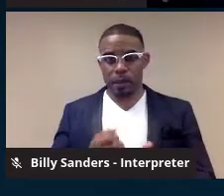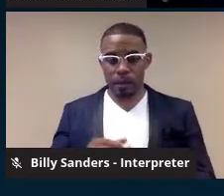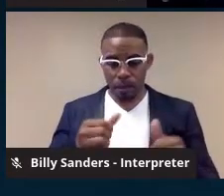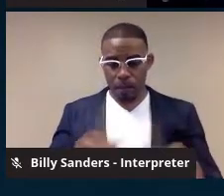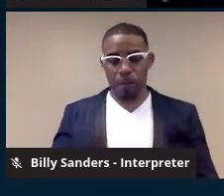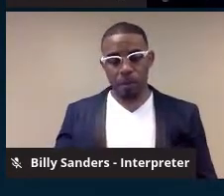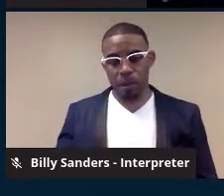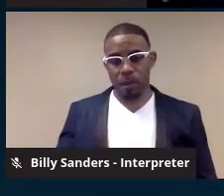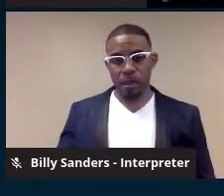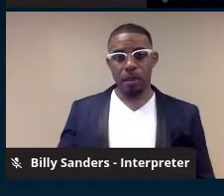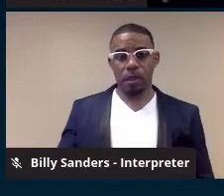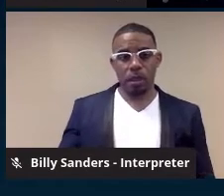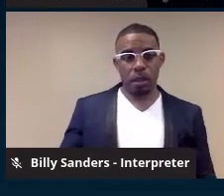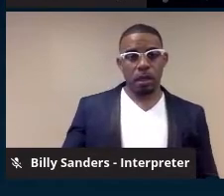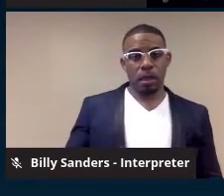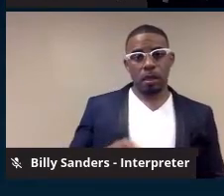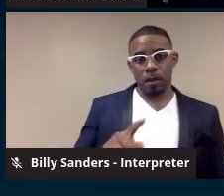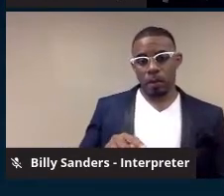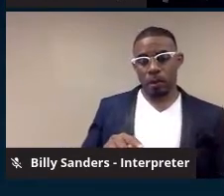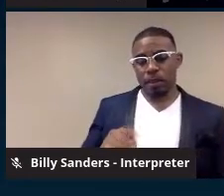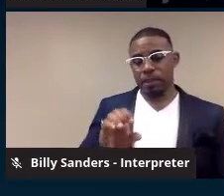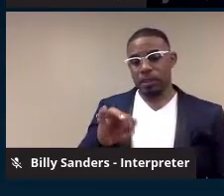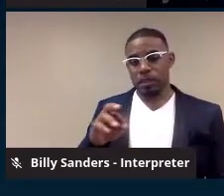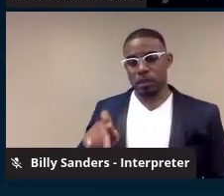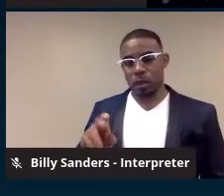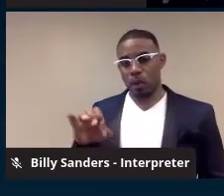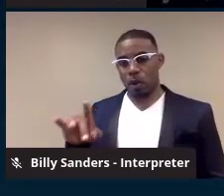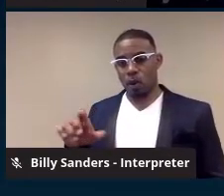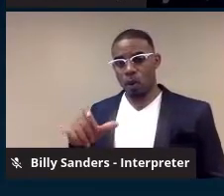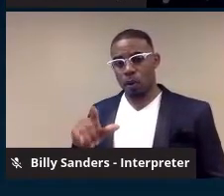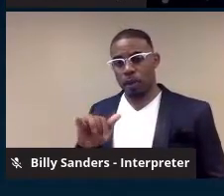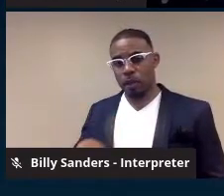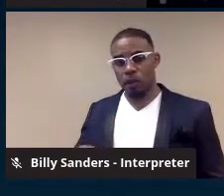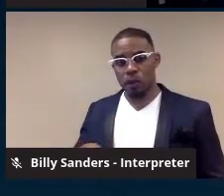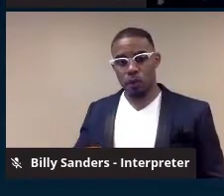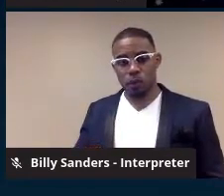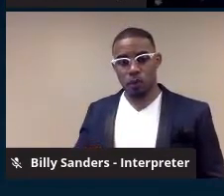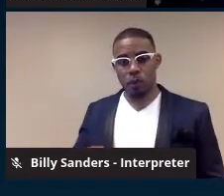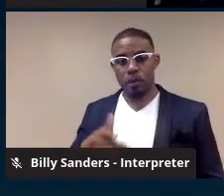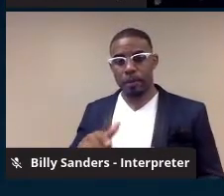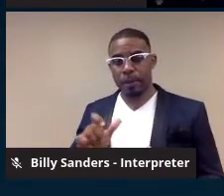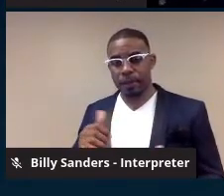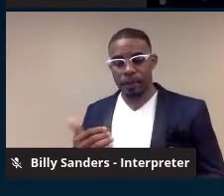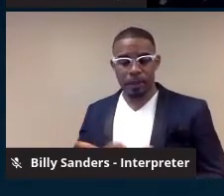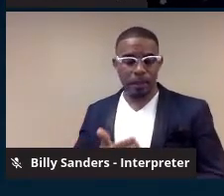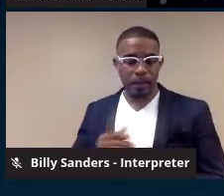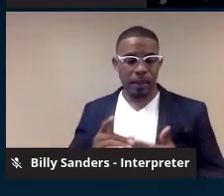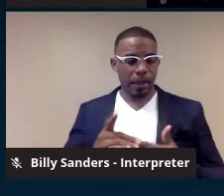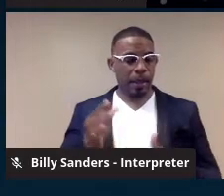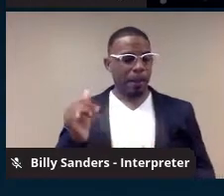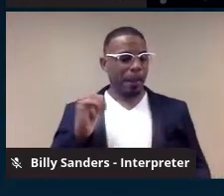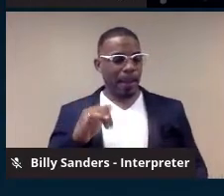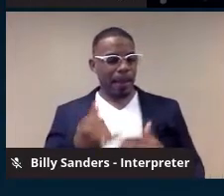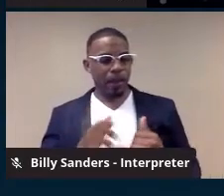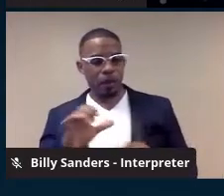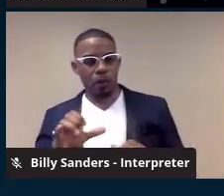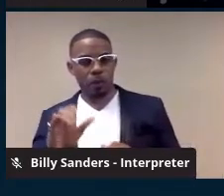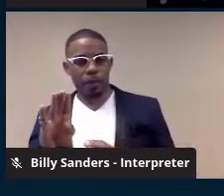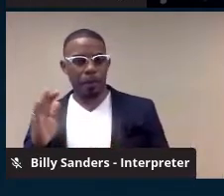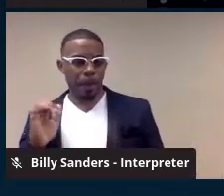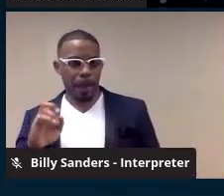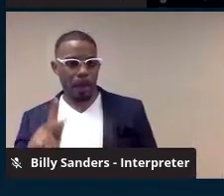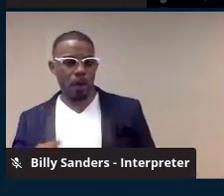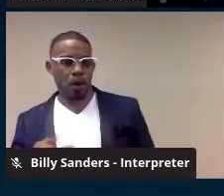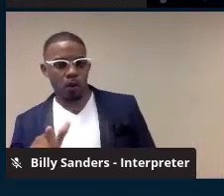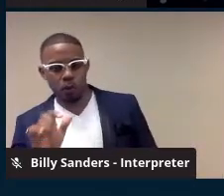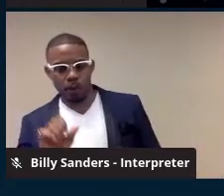in code, C# code that you maybe traditionally would have had on the back end. So you can do it at code, and that's where you